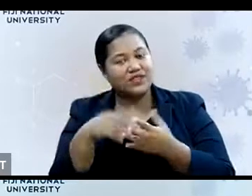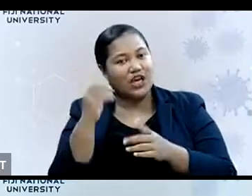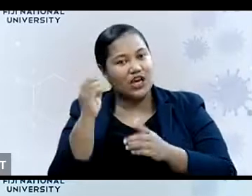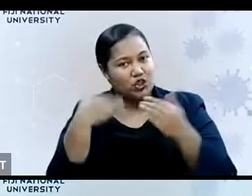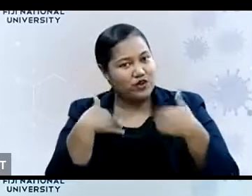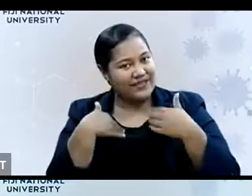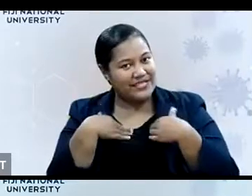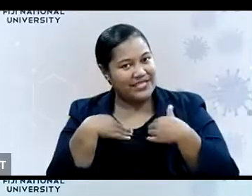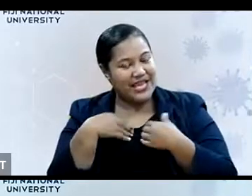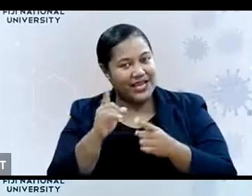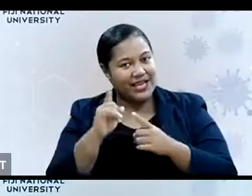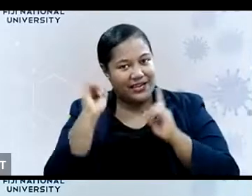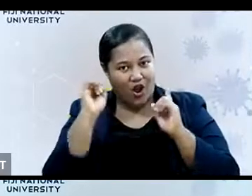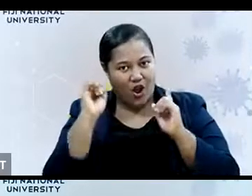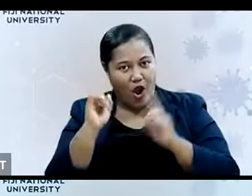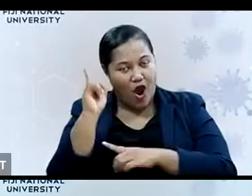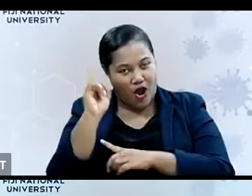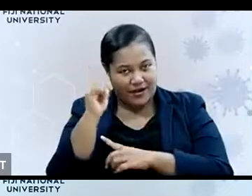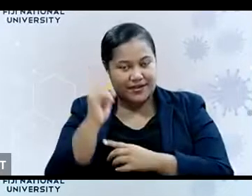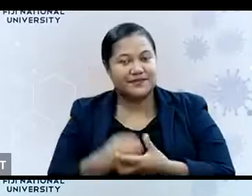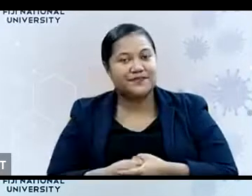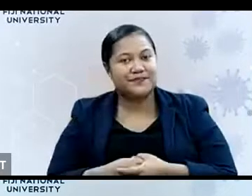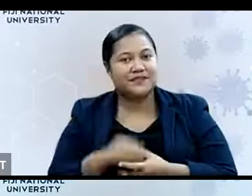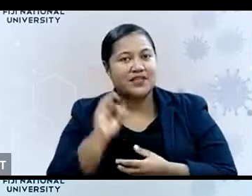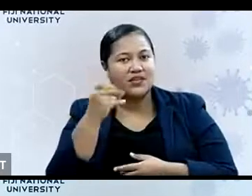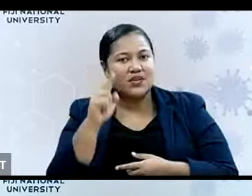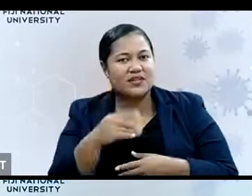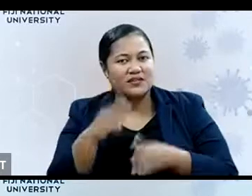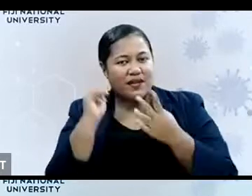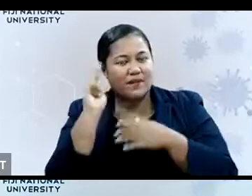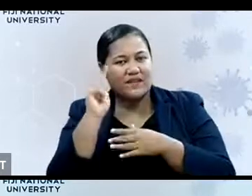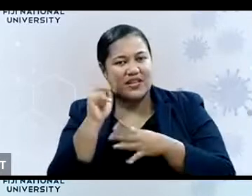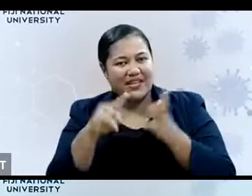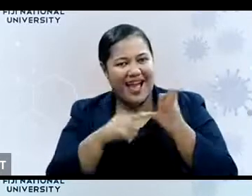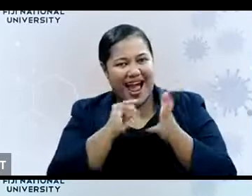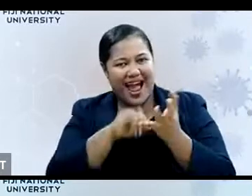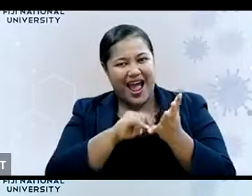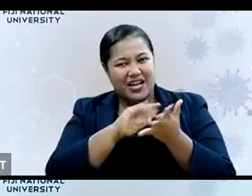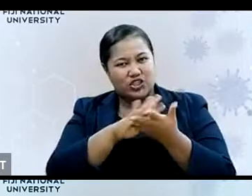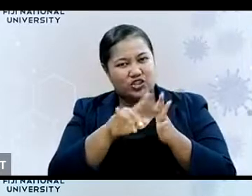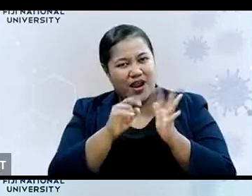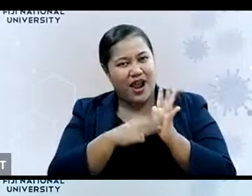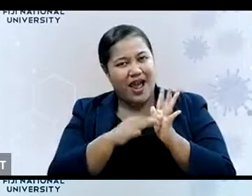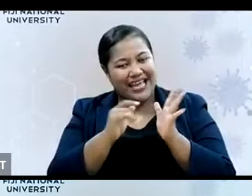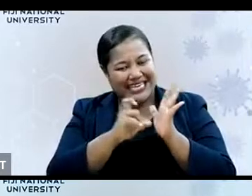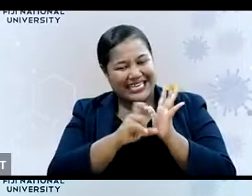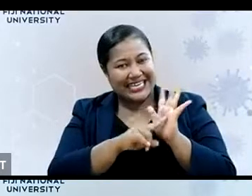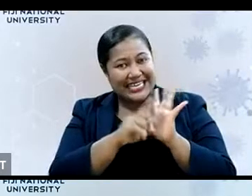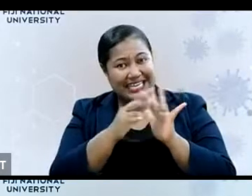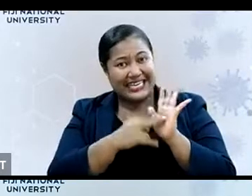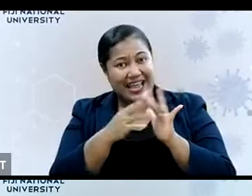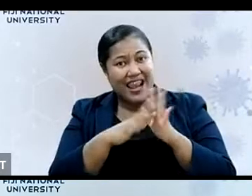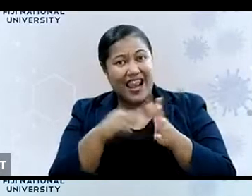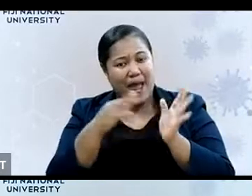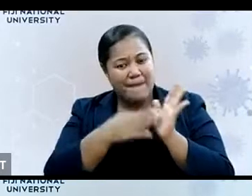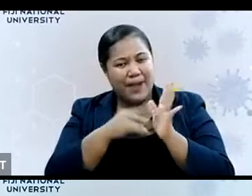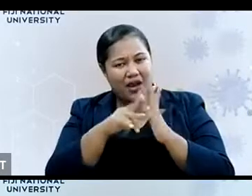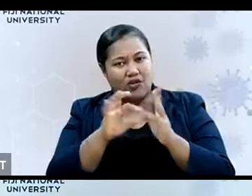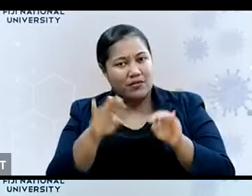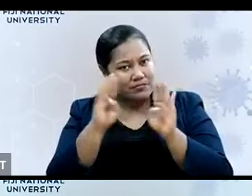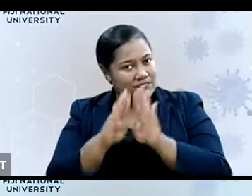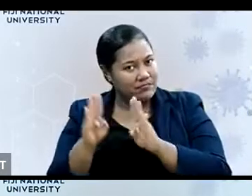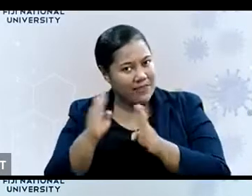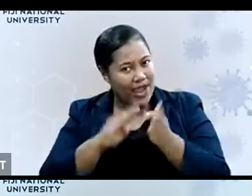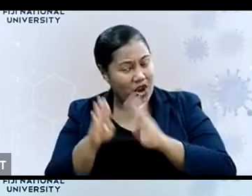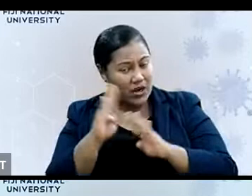have Associate Professor James Usher, who is an immunologist and a clinical microbiologist at the University of Otago in New